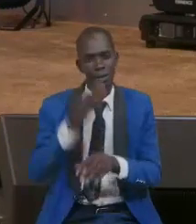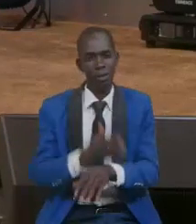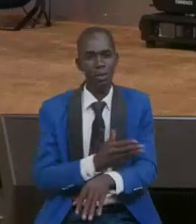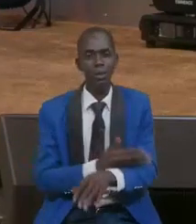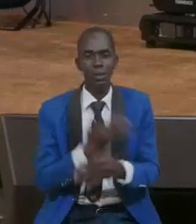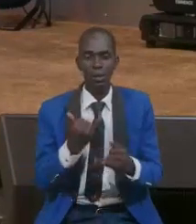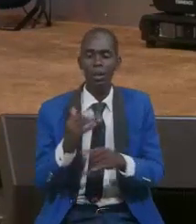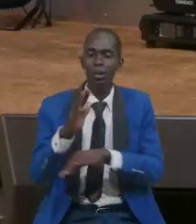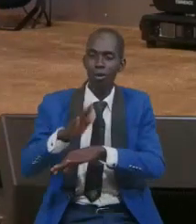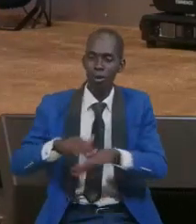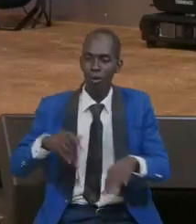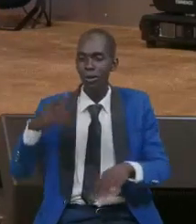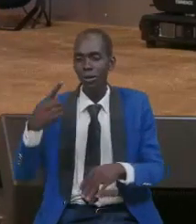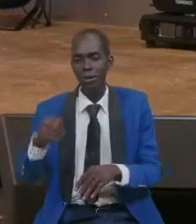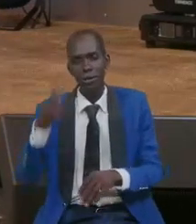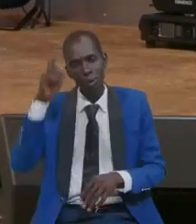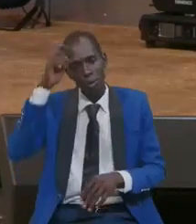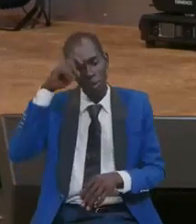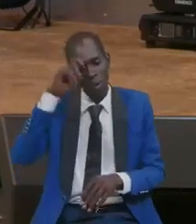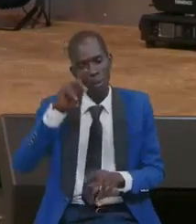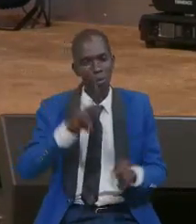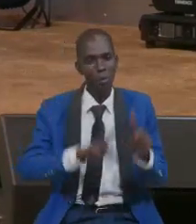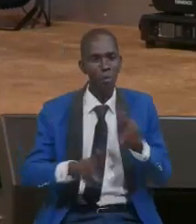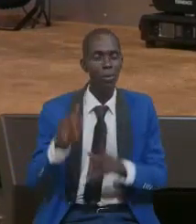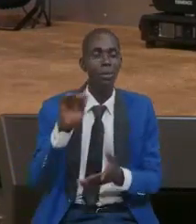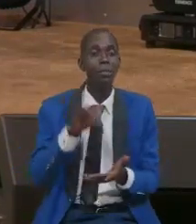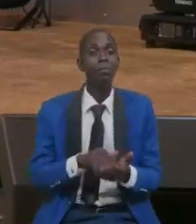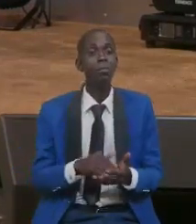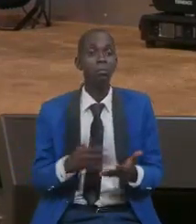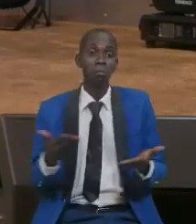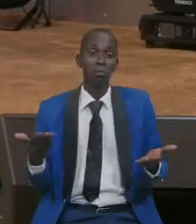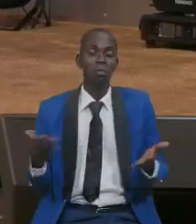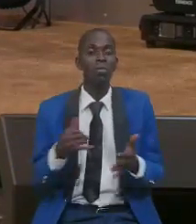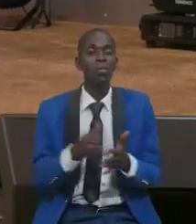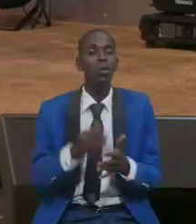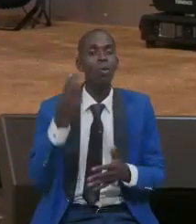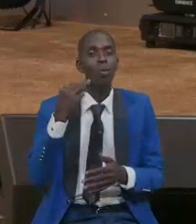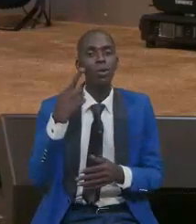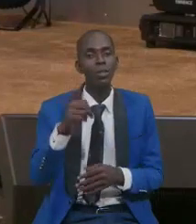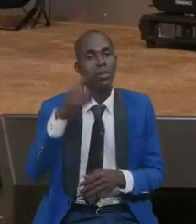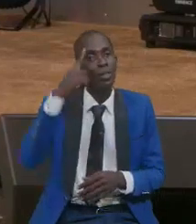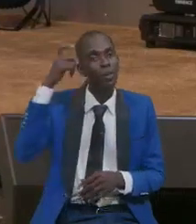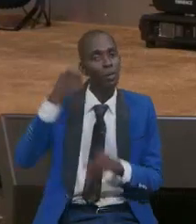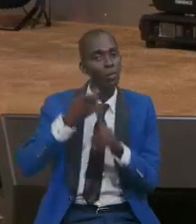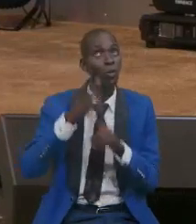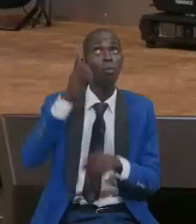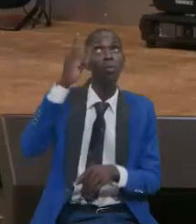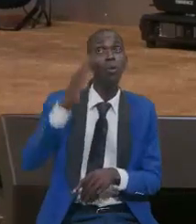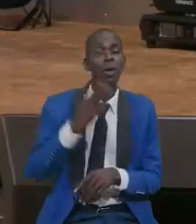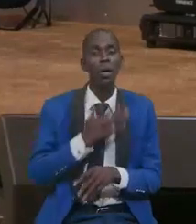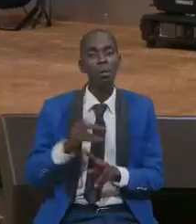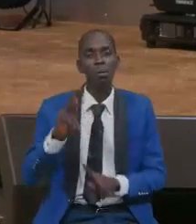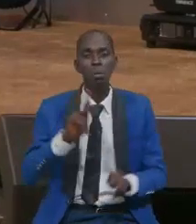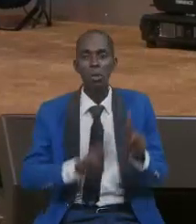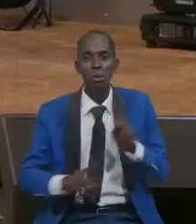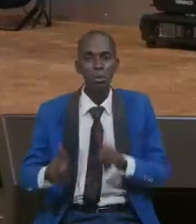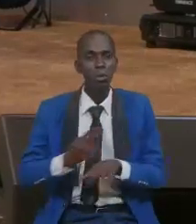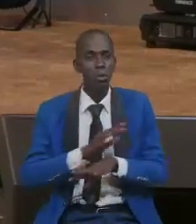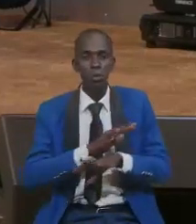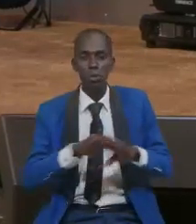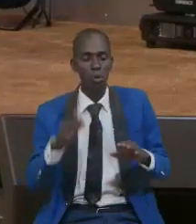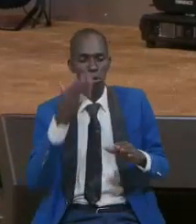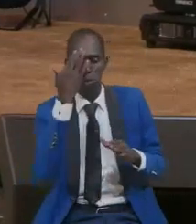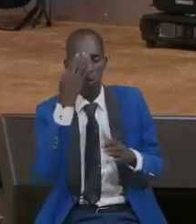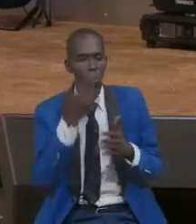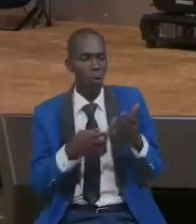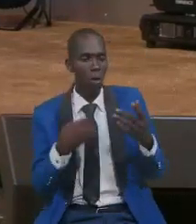called them again, of course. It was the dream from God, and the people do not have God. They do not know God. They do